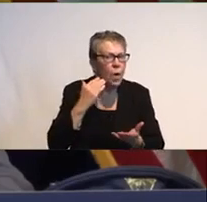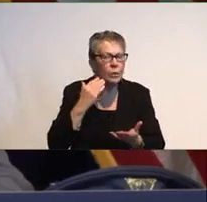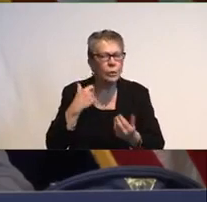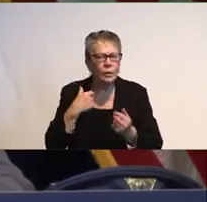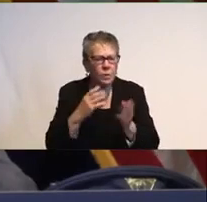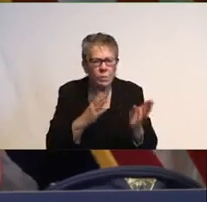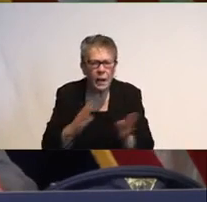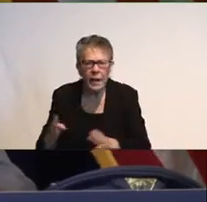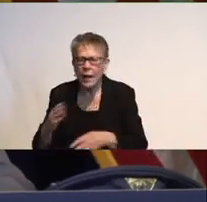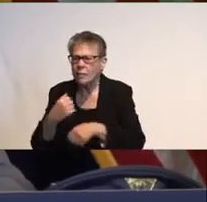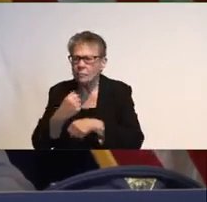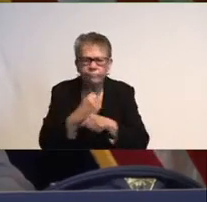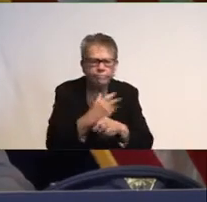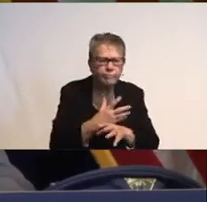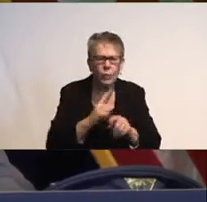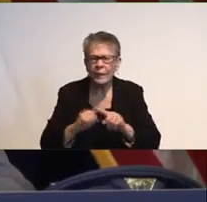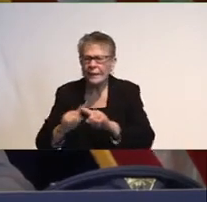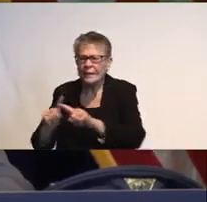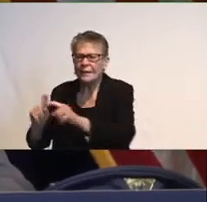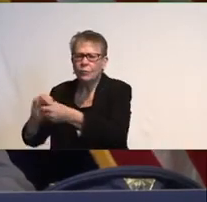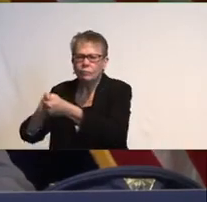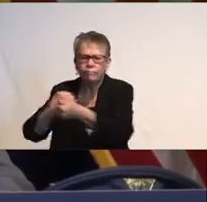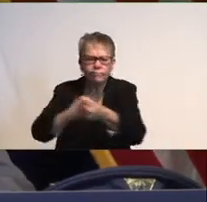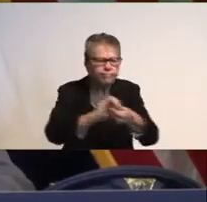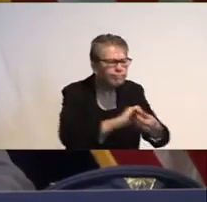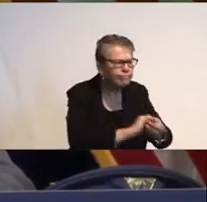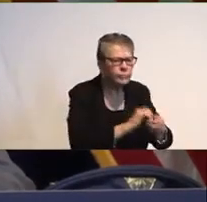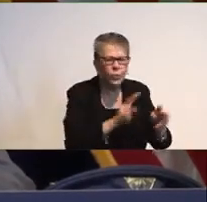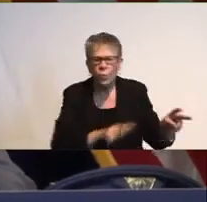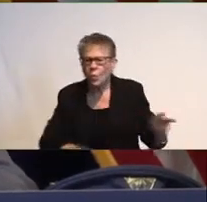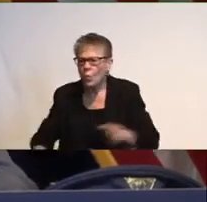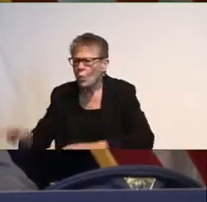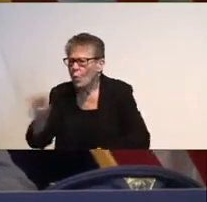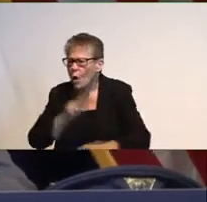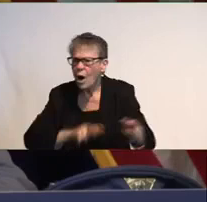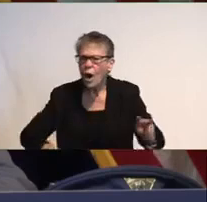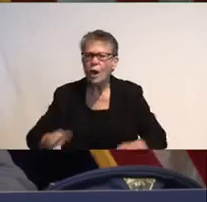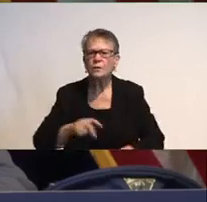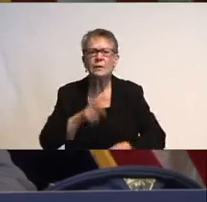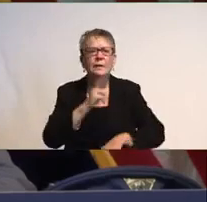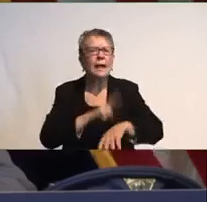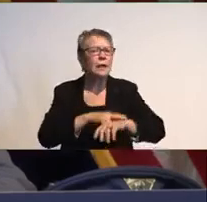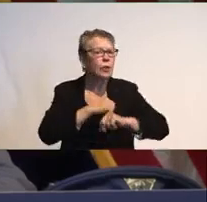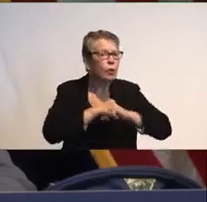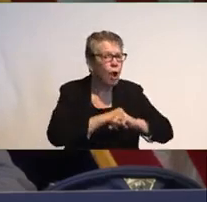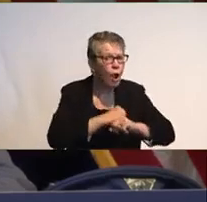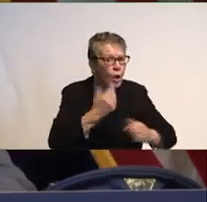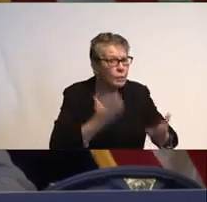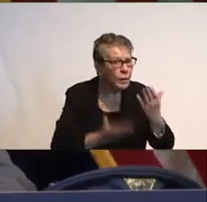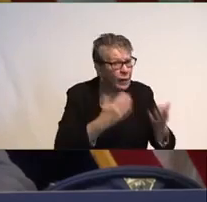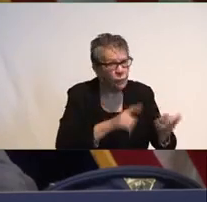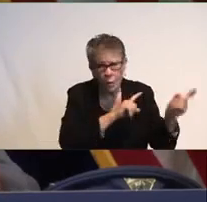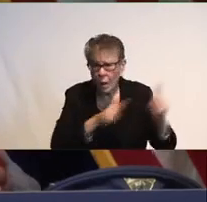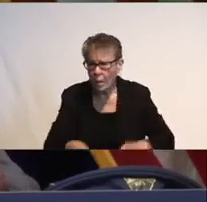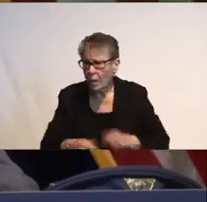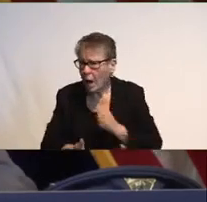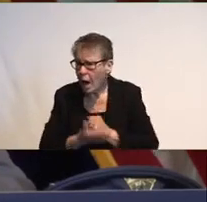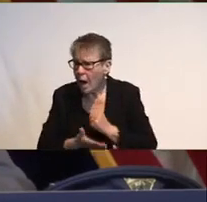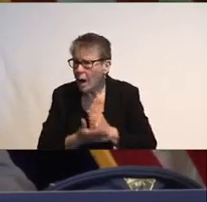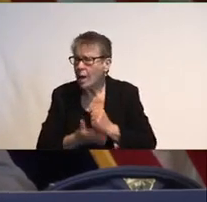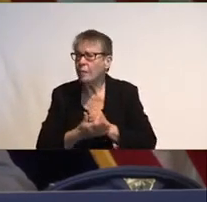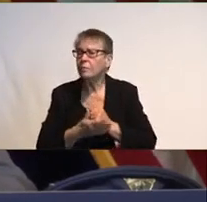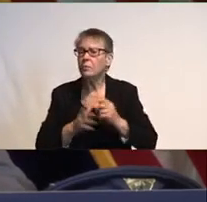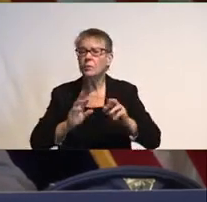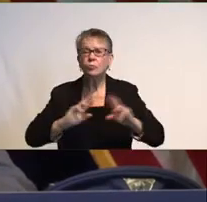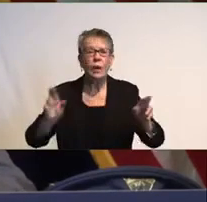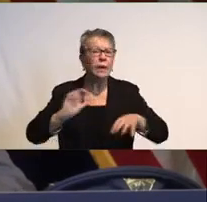Team, Health, the National Guard, Corrections, in the event that we need to stand up those field medical stations and all that equipment